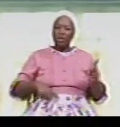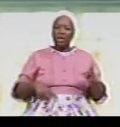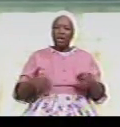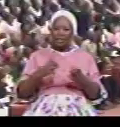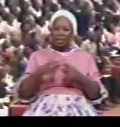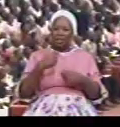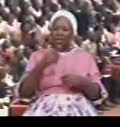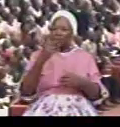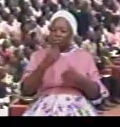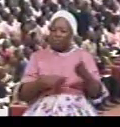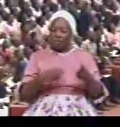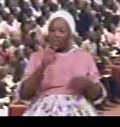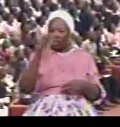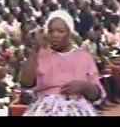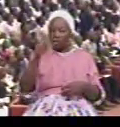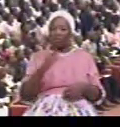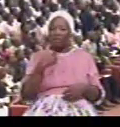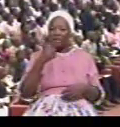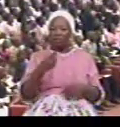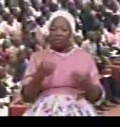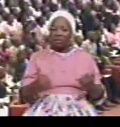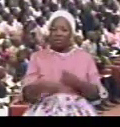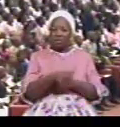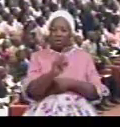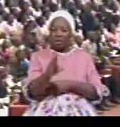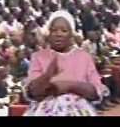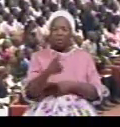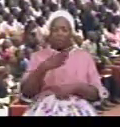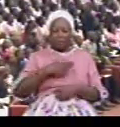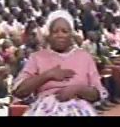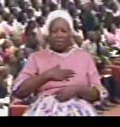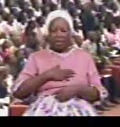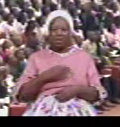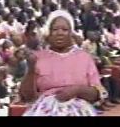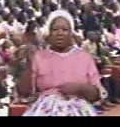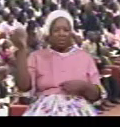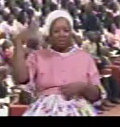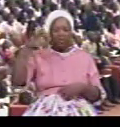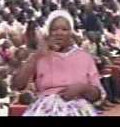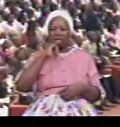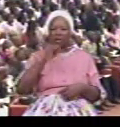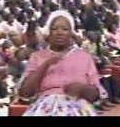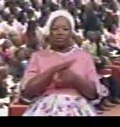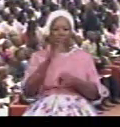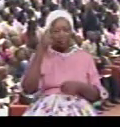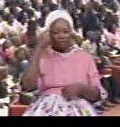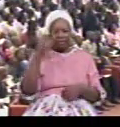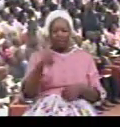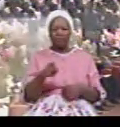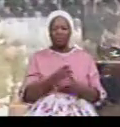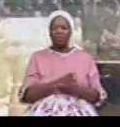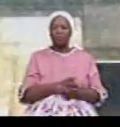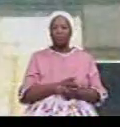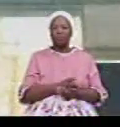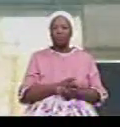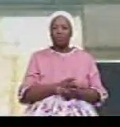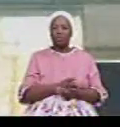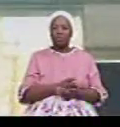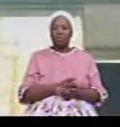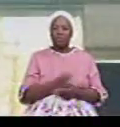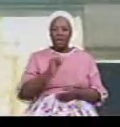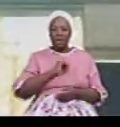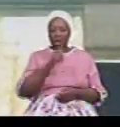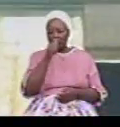today? My grace is sufficient for you. I'm looking at the Word of God